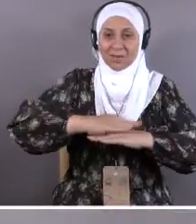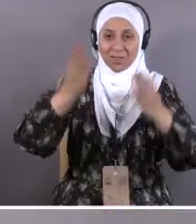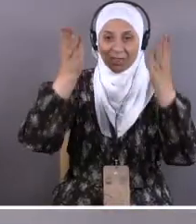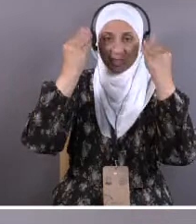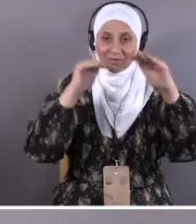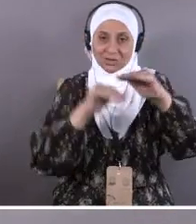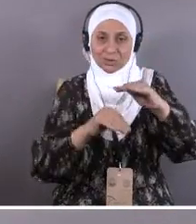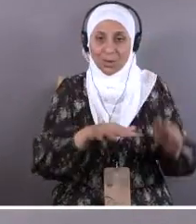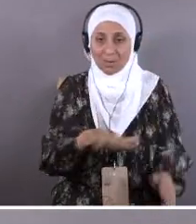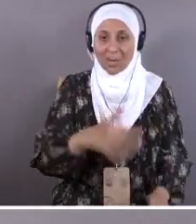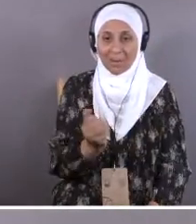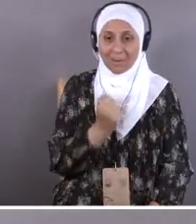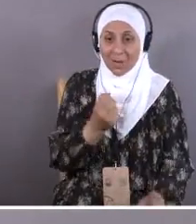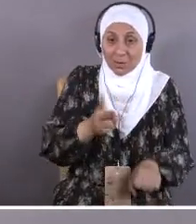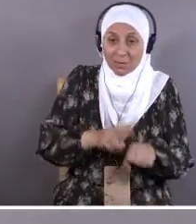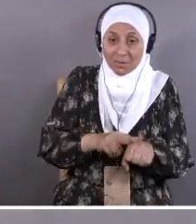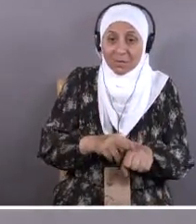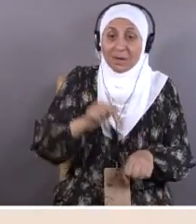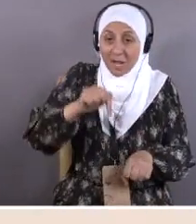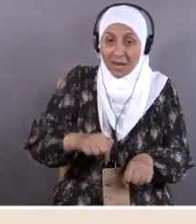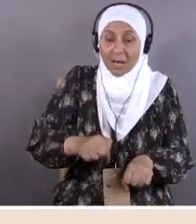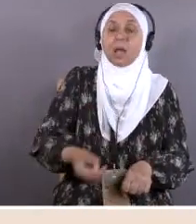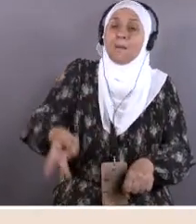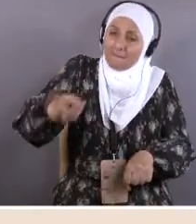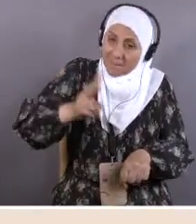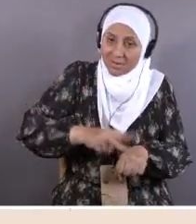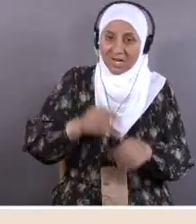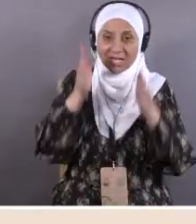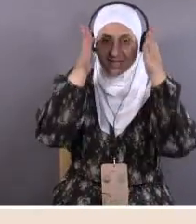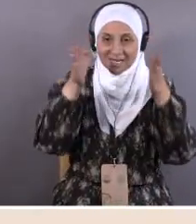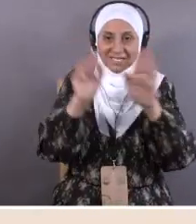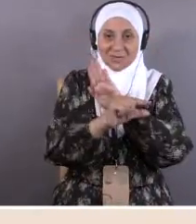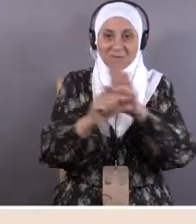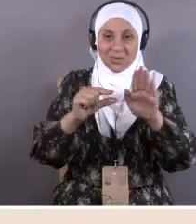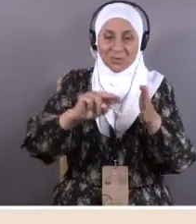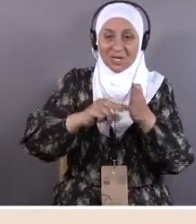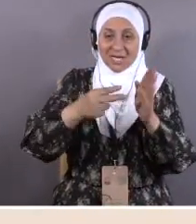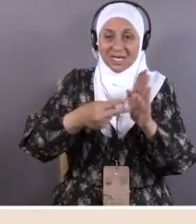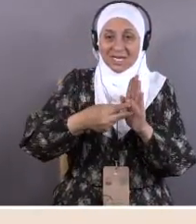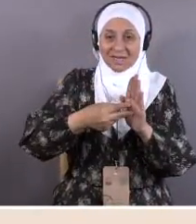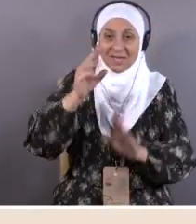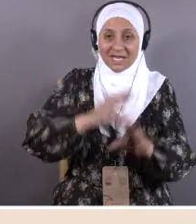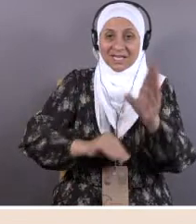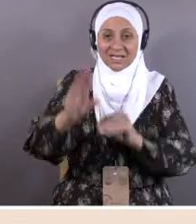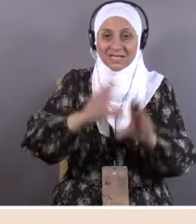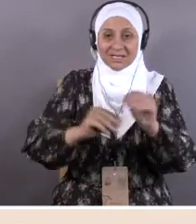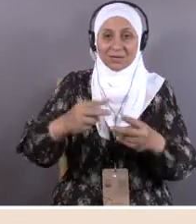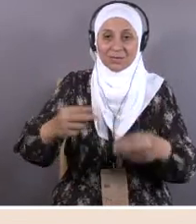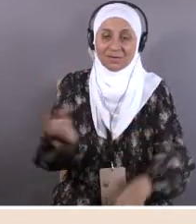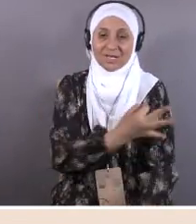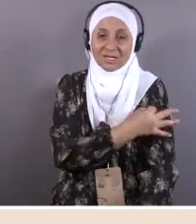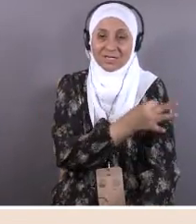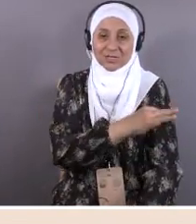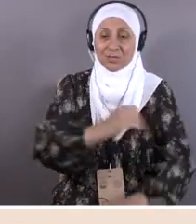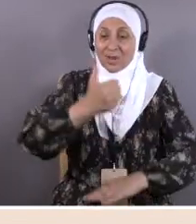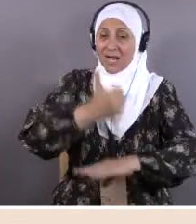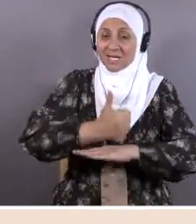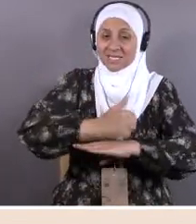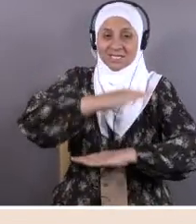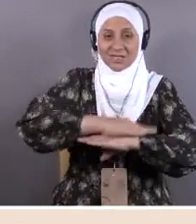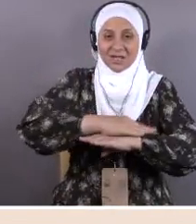the importance of values and indigenous knowledge. And we go back to focusing on the